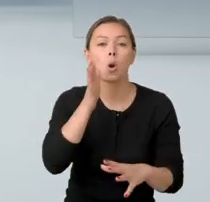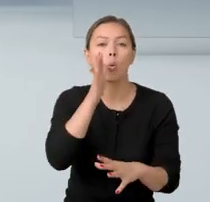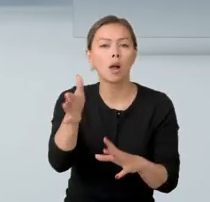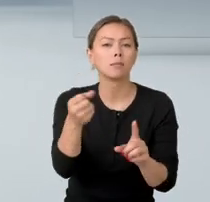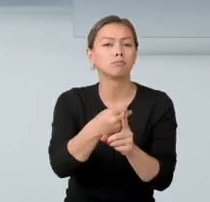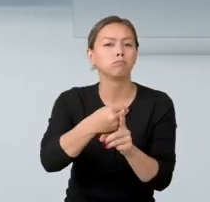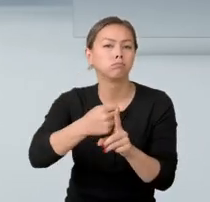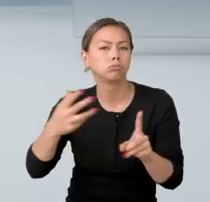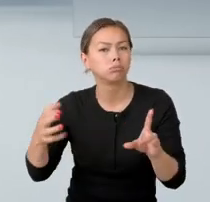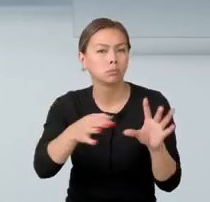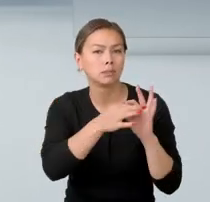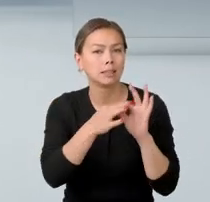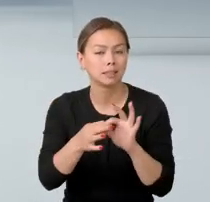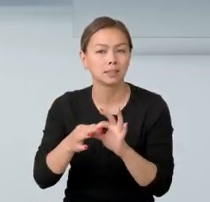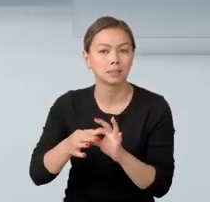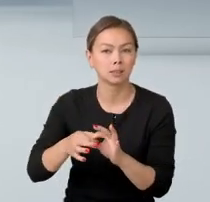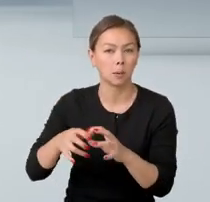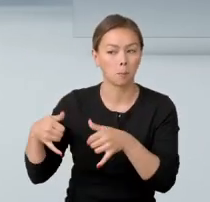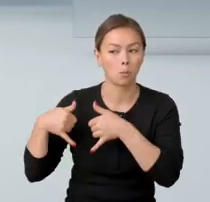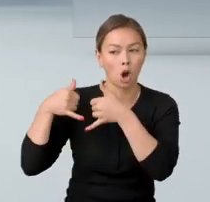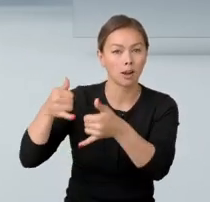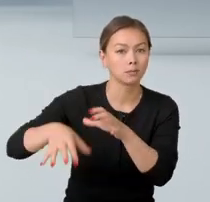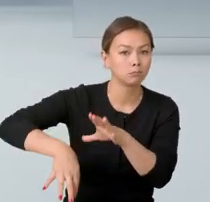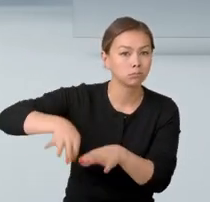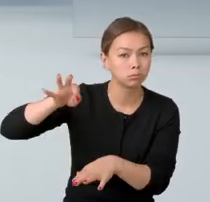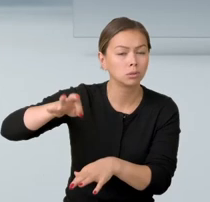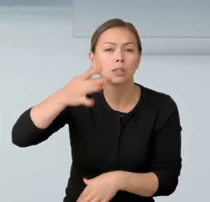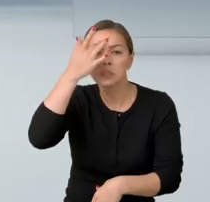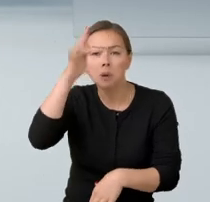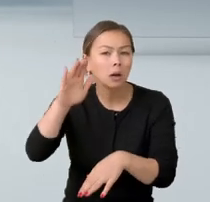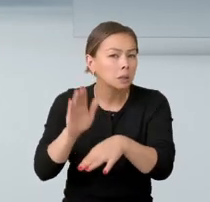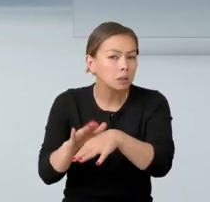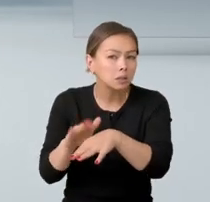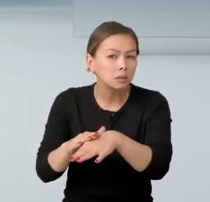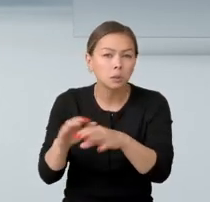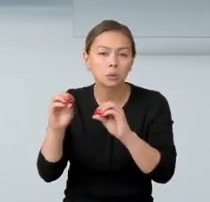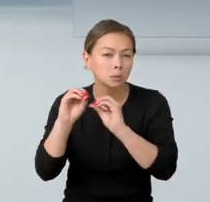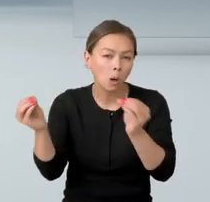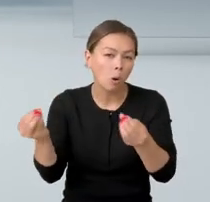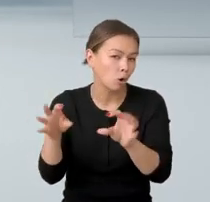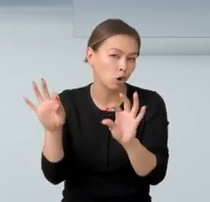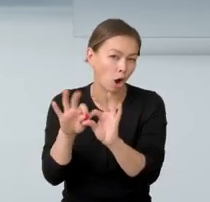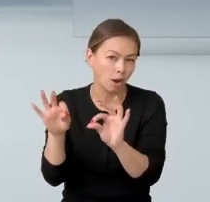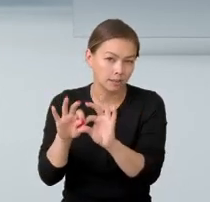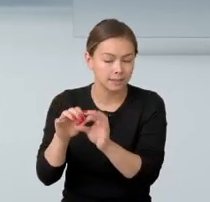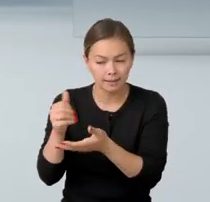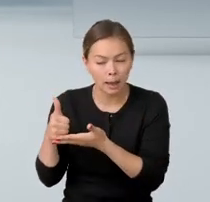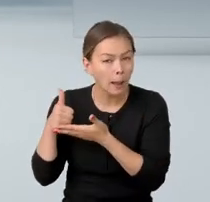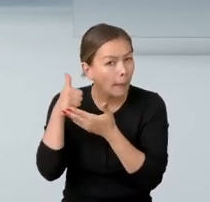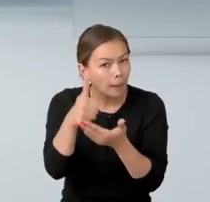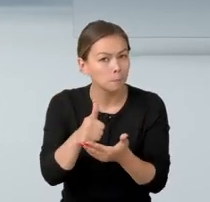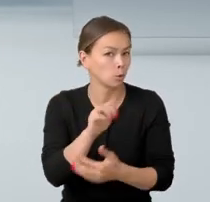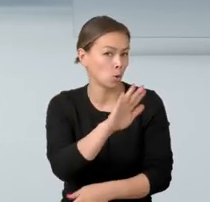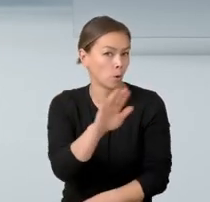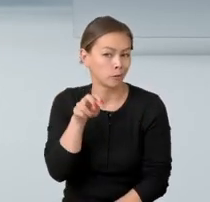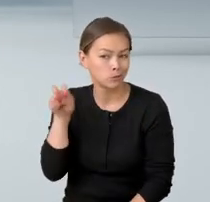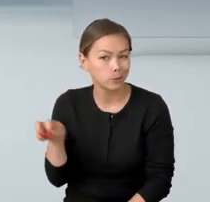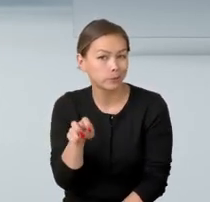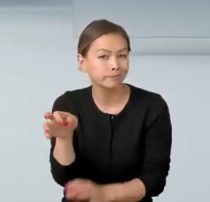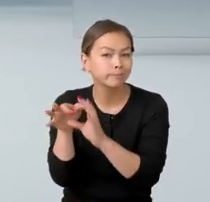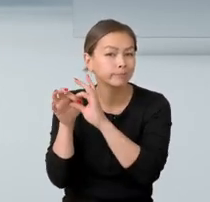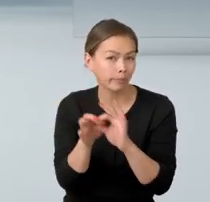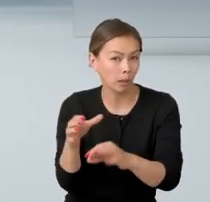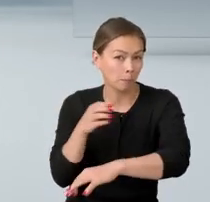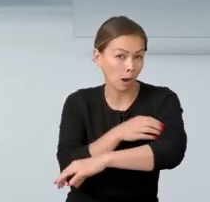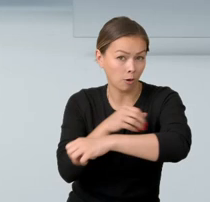organizing so it's a smart Consulting at zero cost to help you in your Power Platform